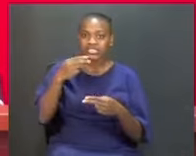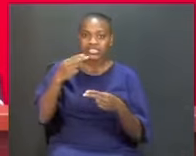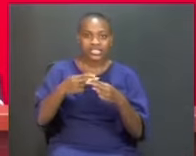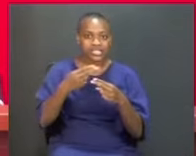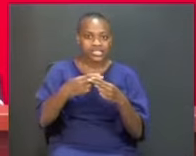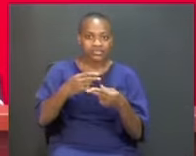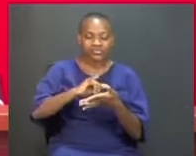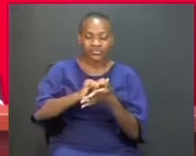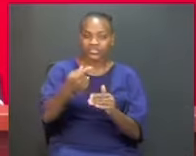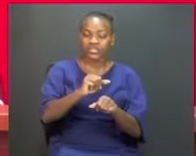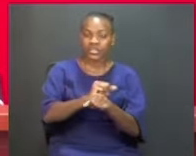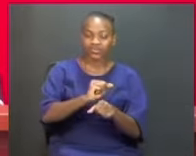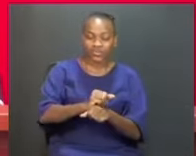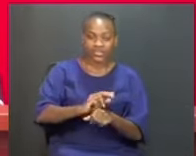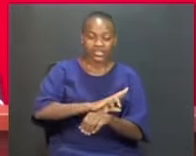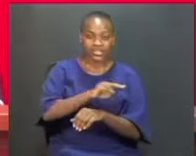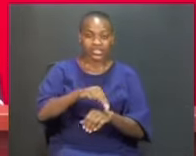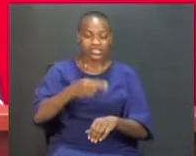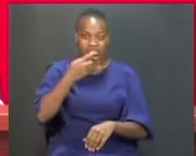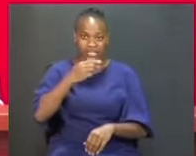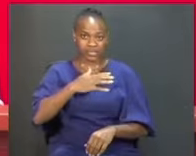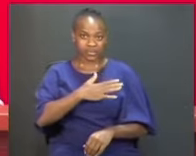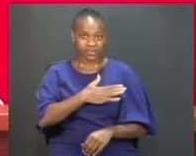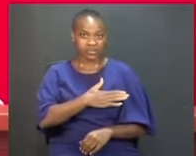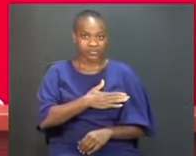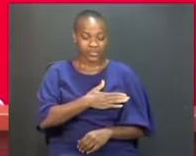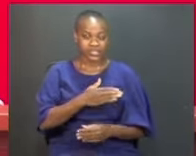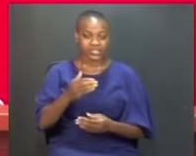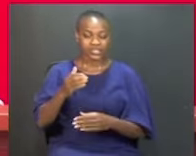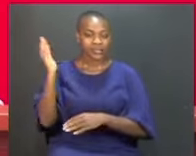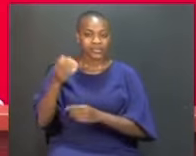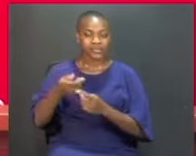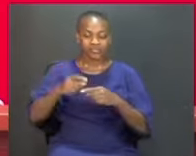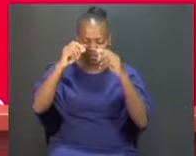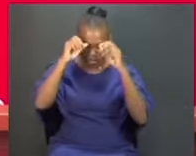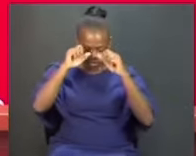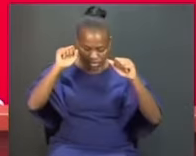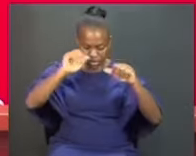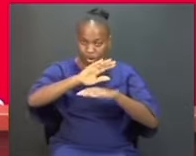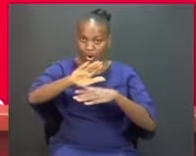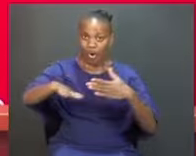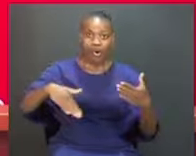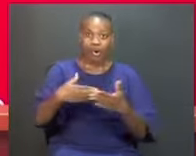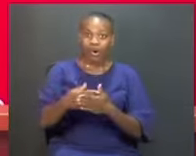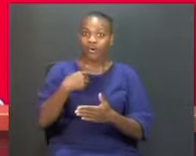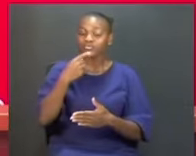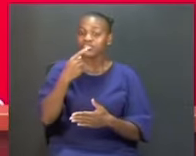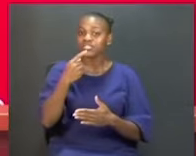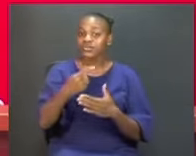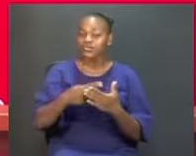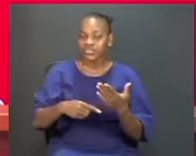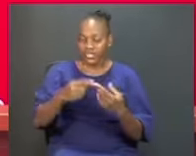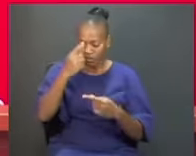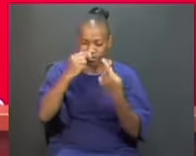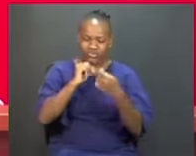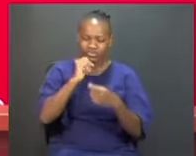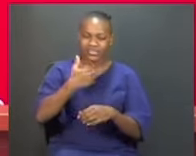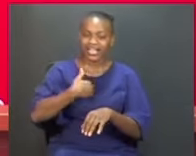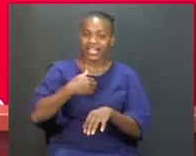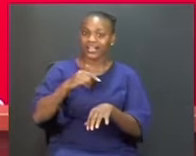pledge, message from the President, all those are said because of